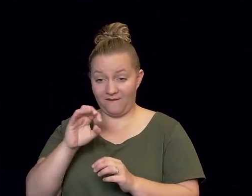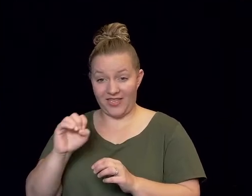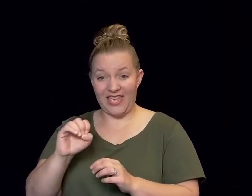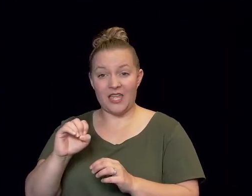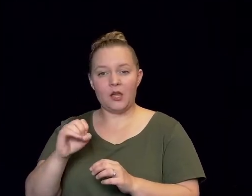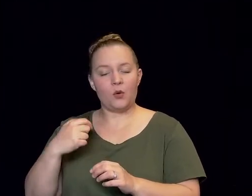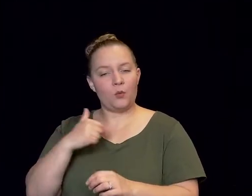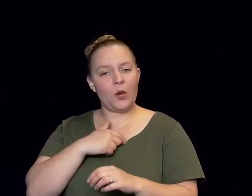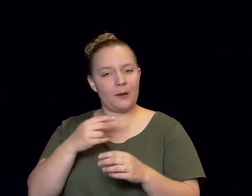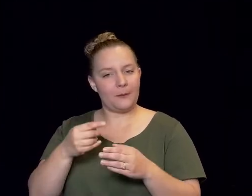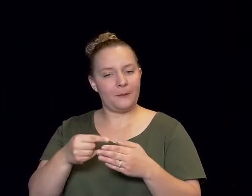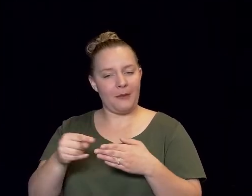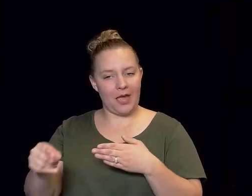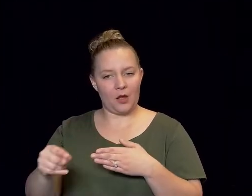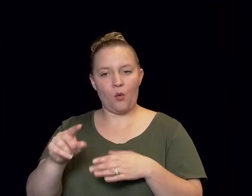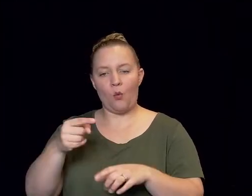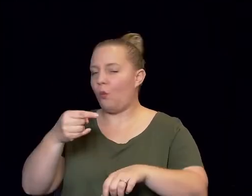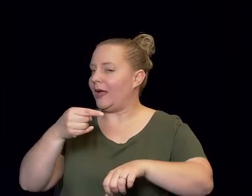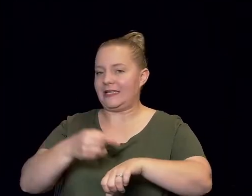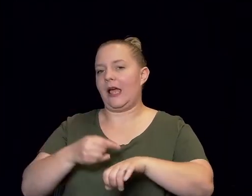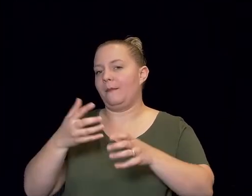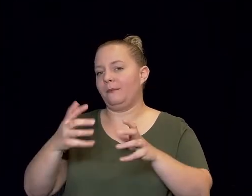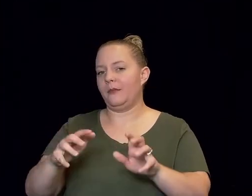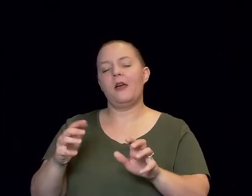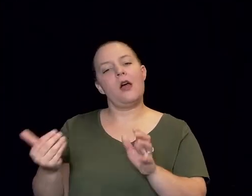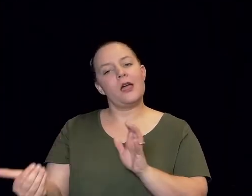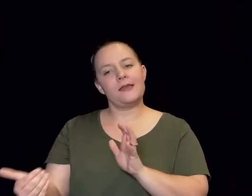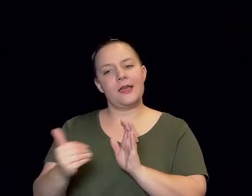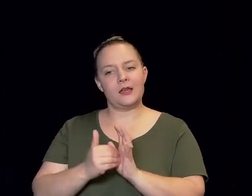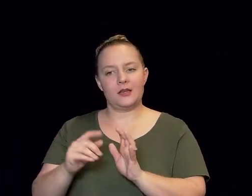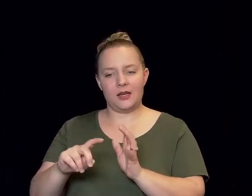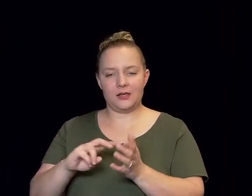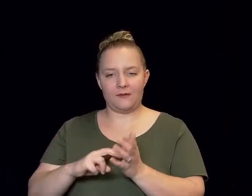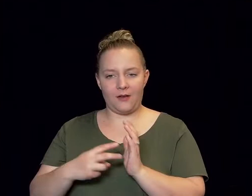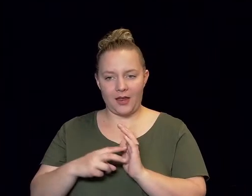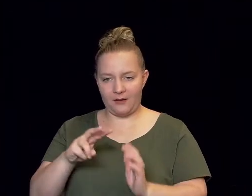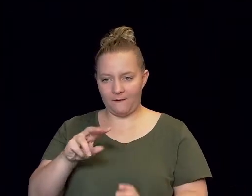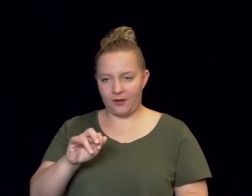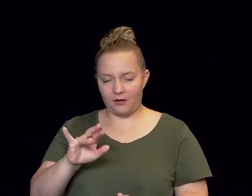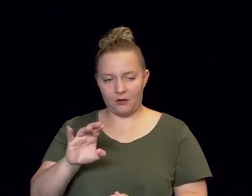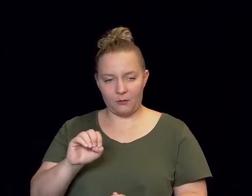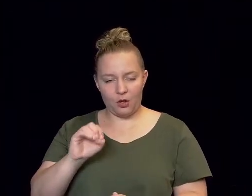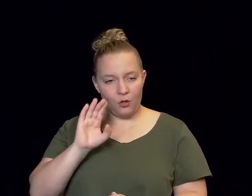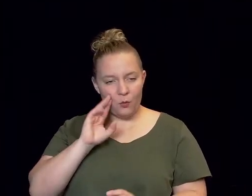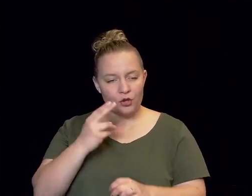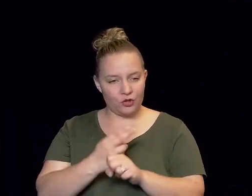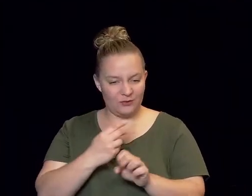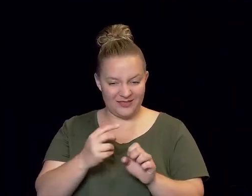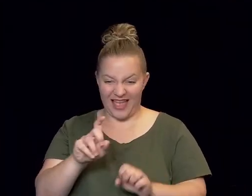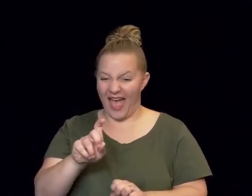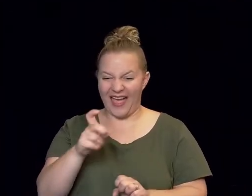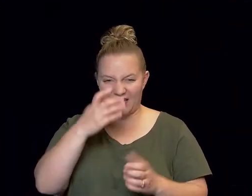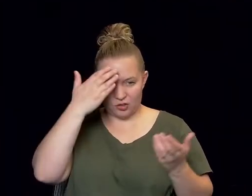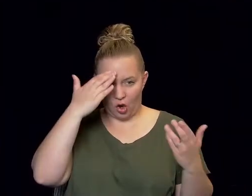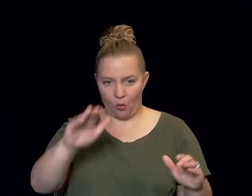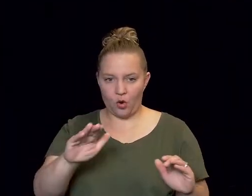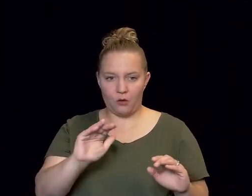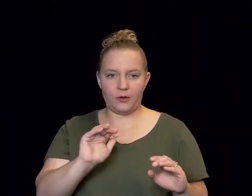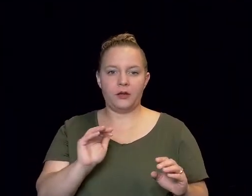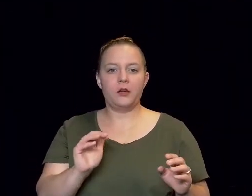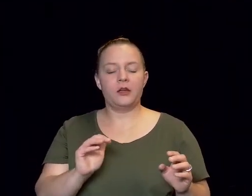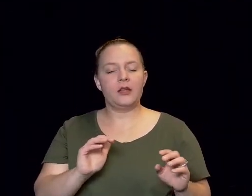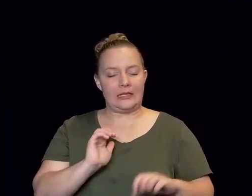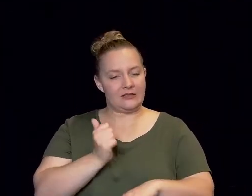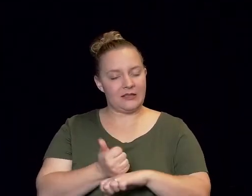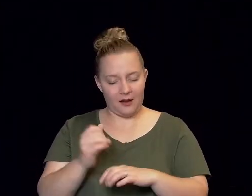paying 1 time. So again, we are needing to define a variable. So again, I'm going to use x. So x, what I don't know, set up an